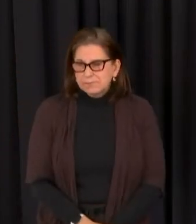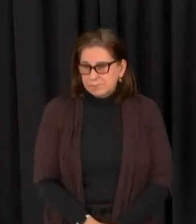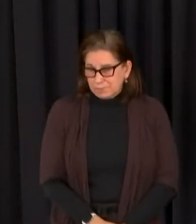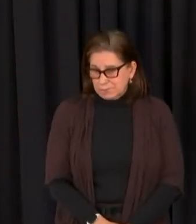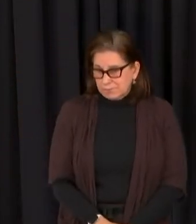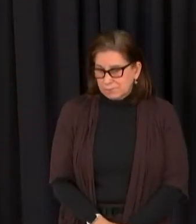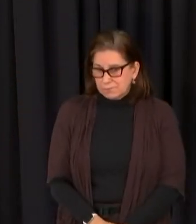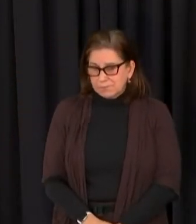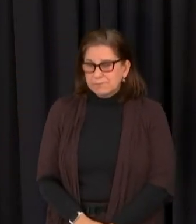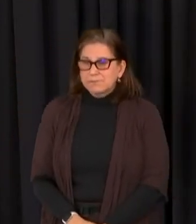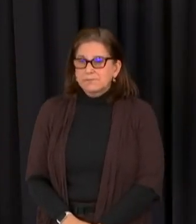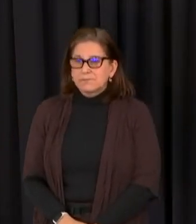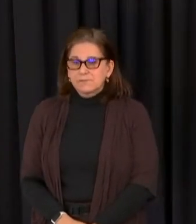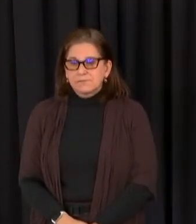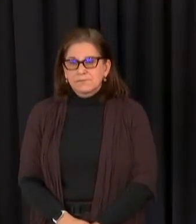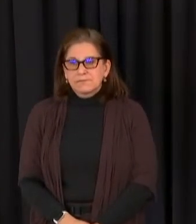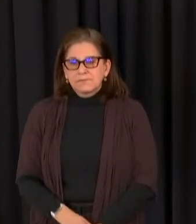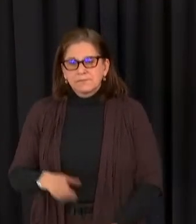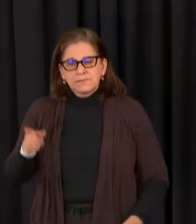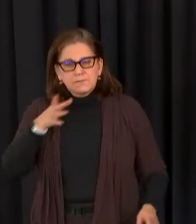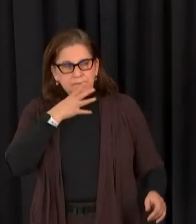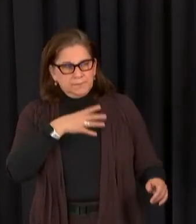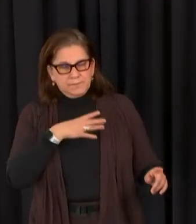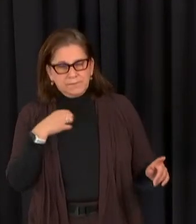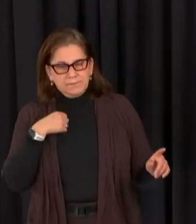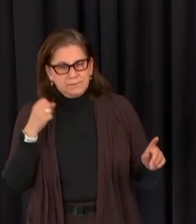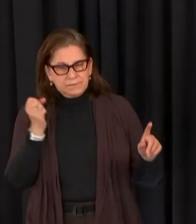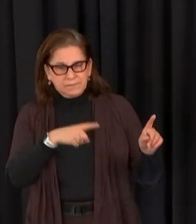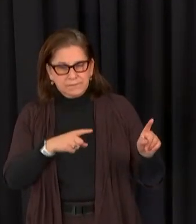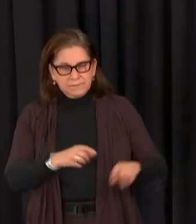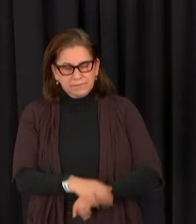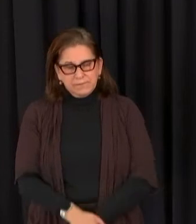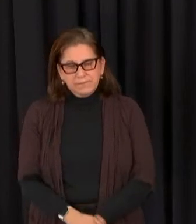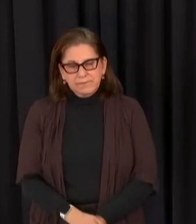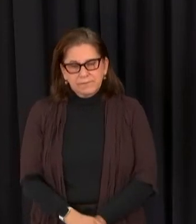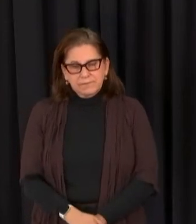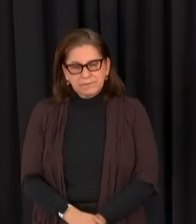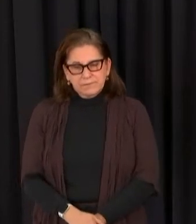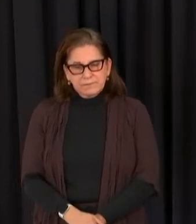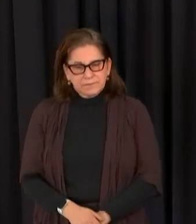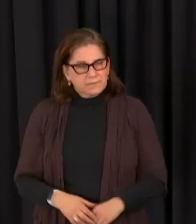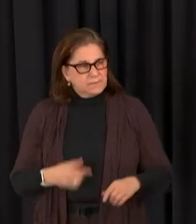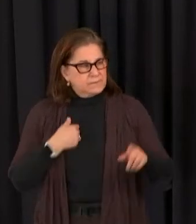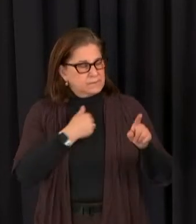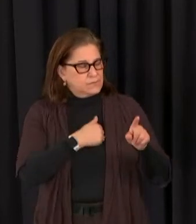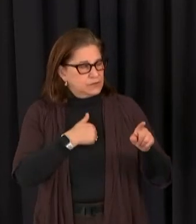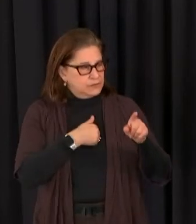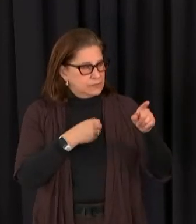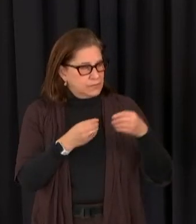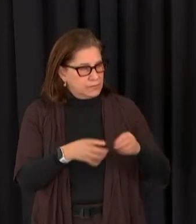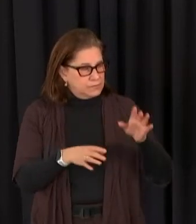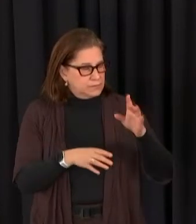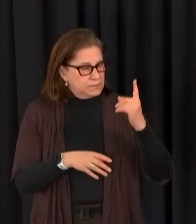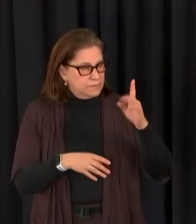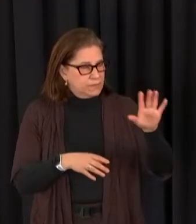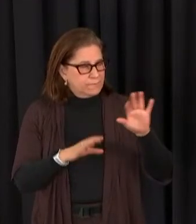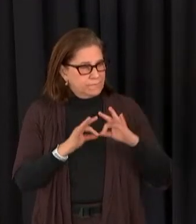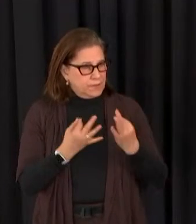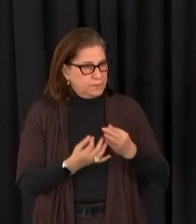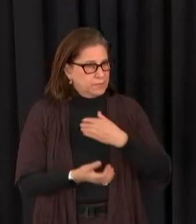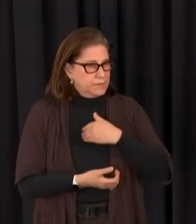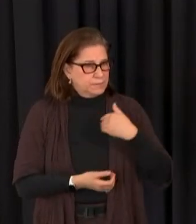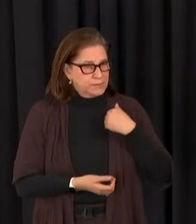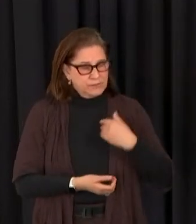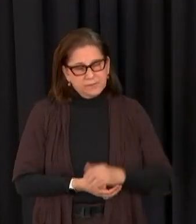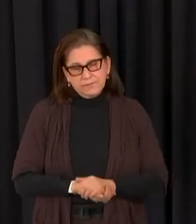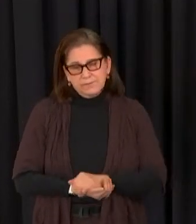Mayor Bowser, and also I haven't talked to you since, so my condolences Thank to you. you and your family. I want to ask about, the technology